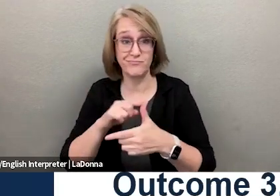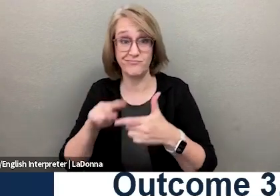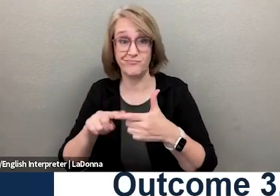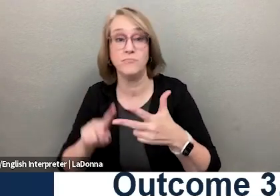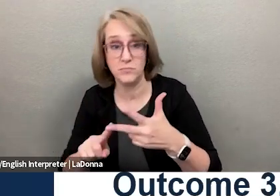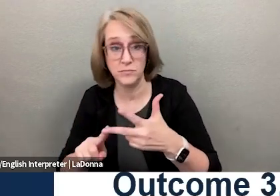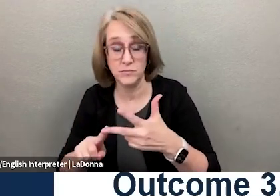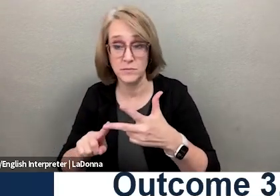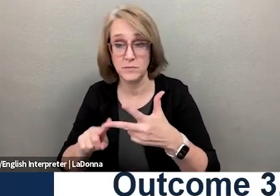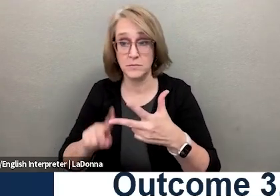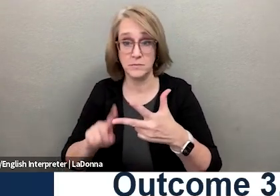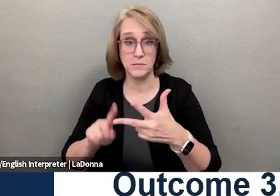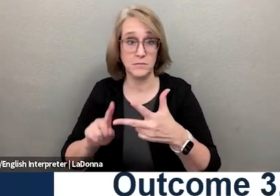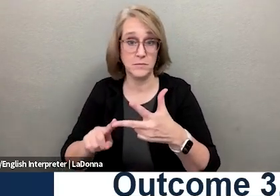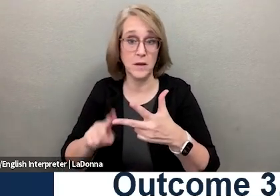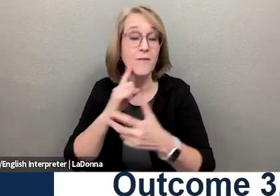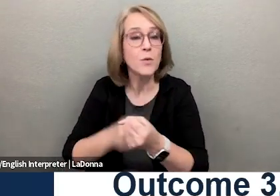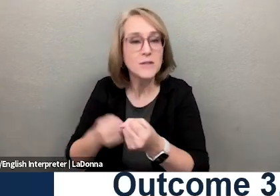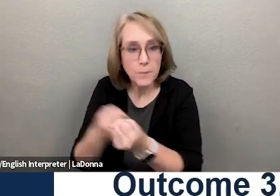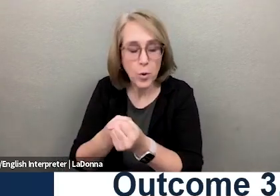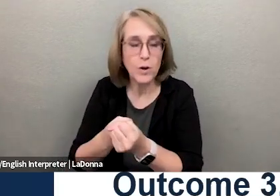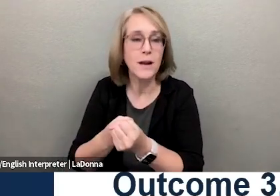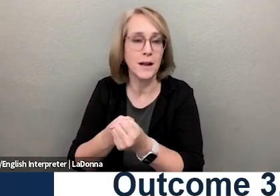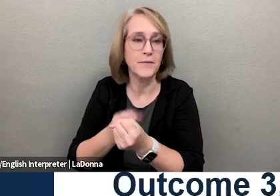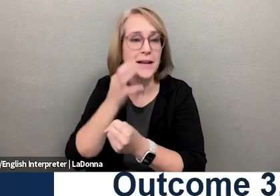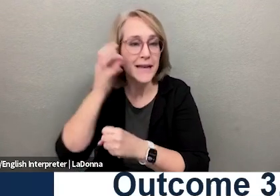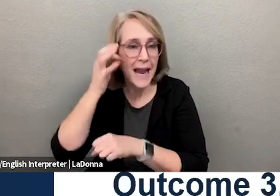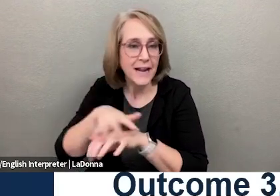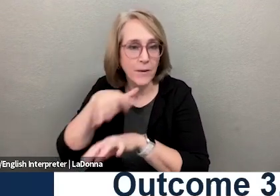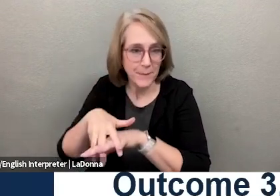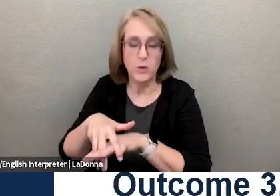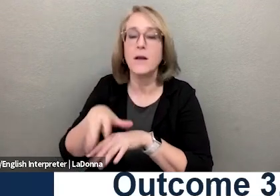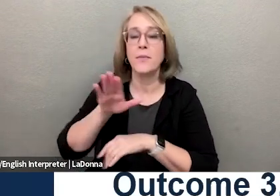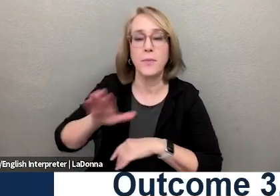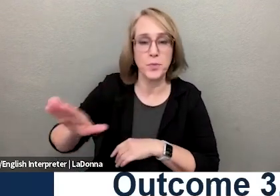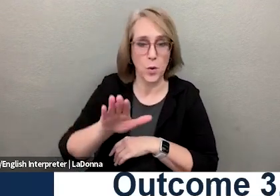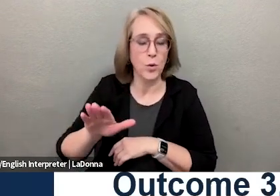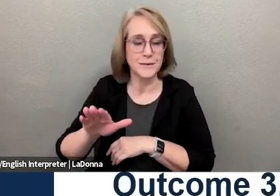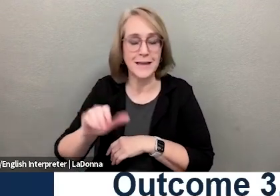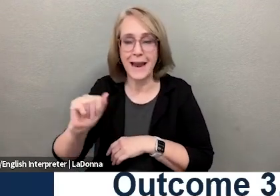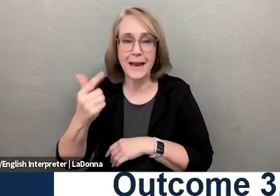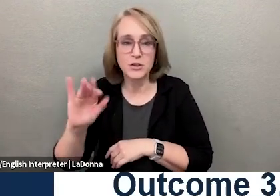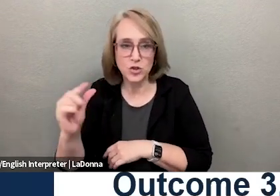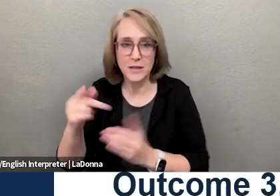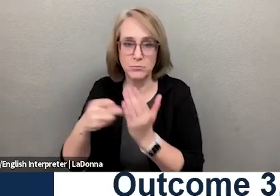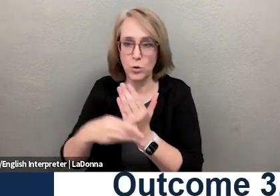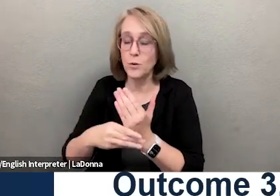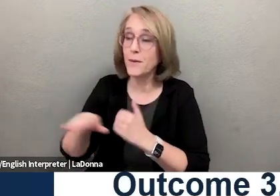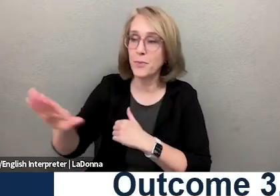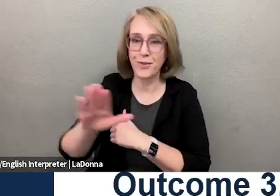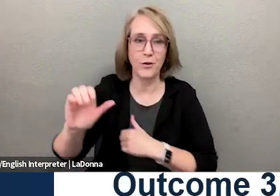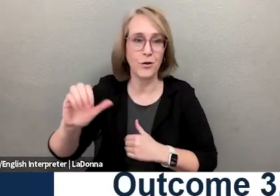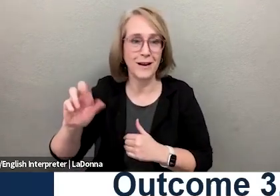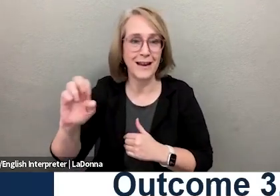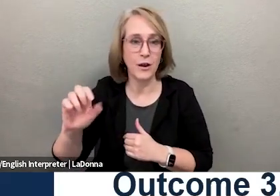really targeted to supporting Native American aging programs and the caregivers that are part of that initiative.